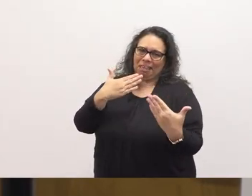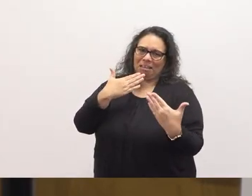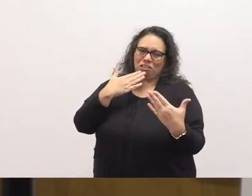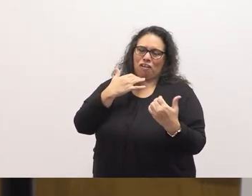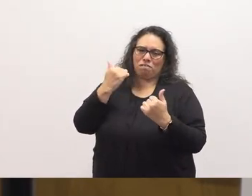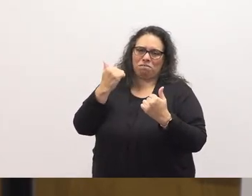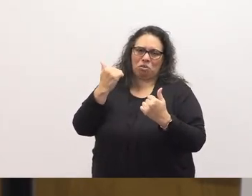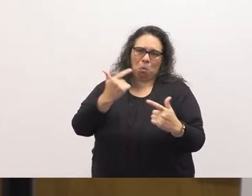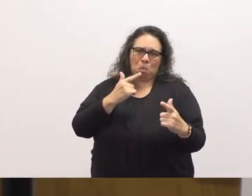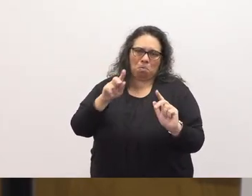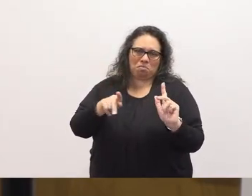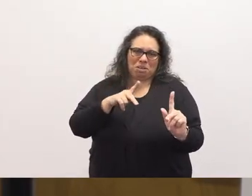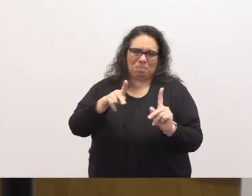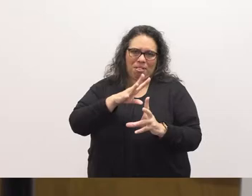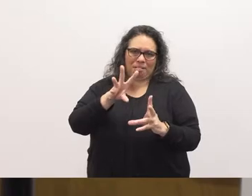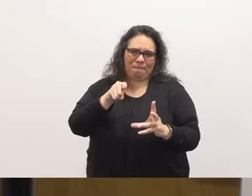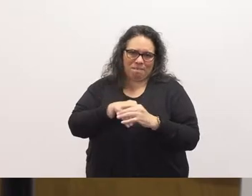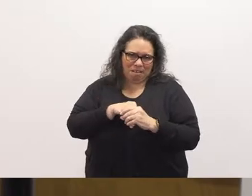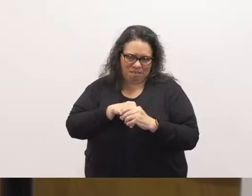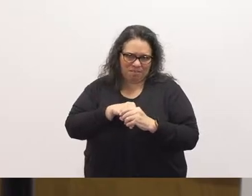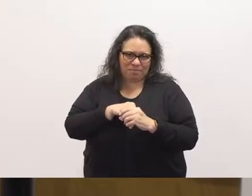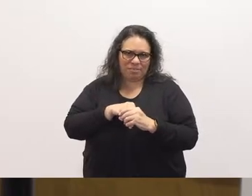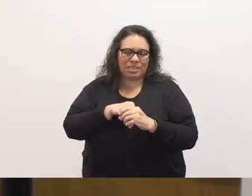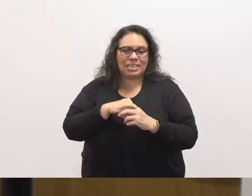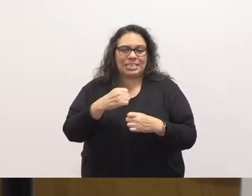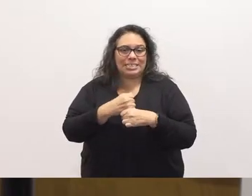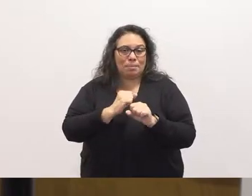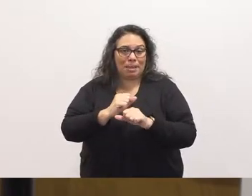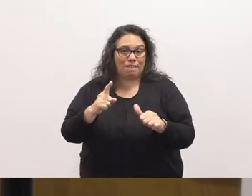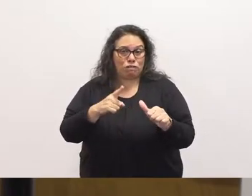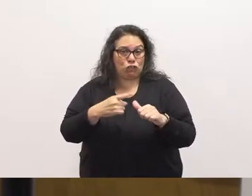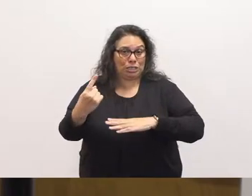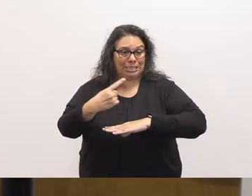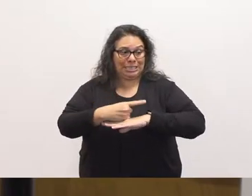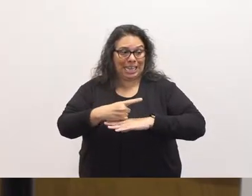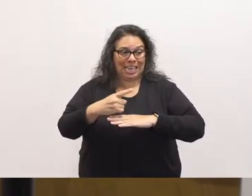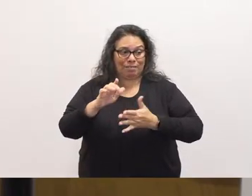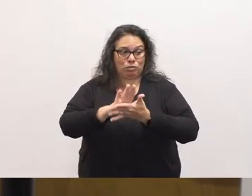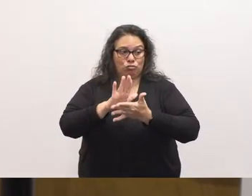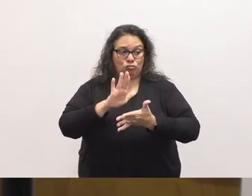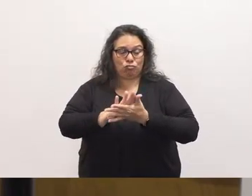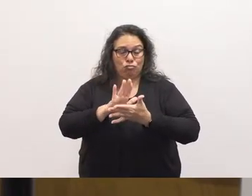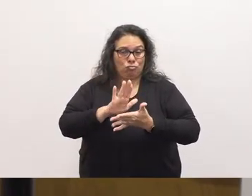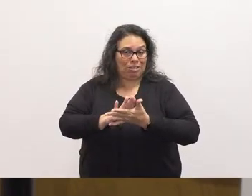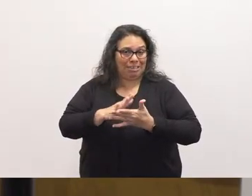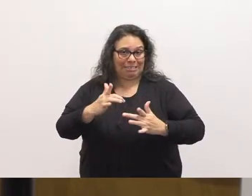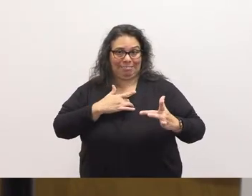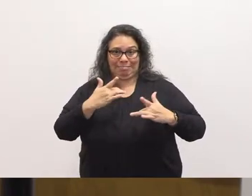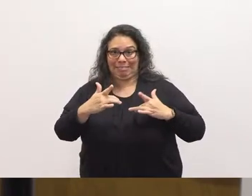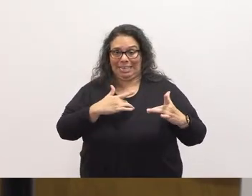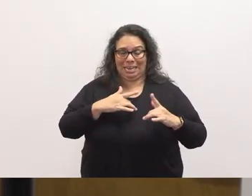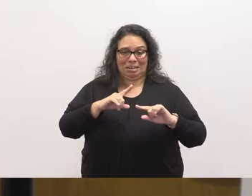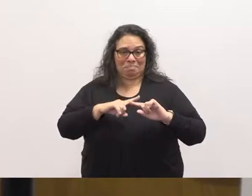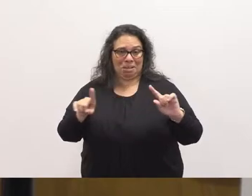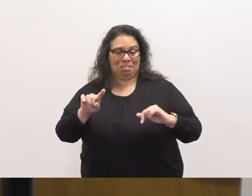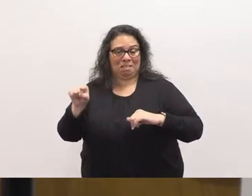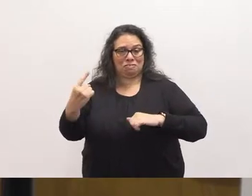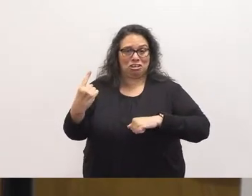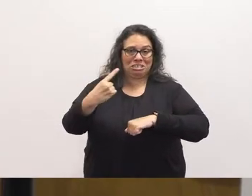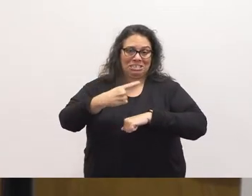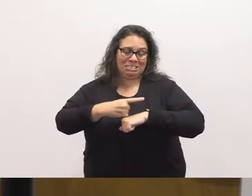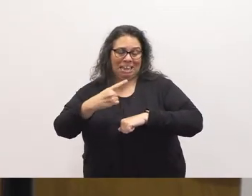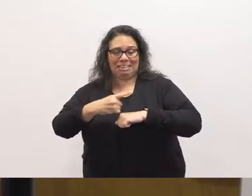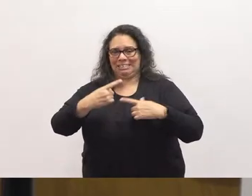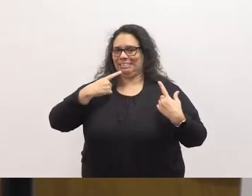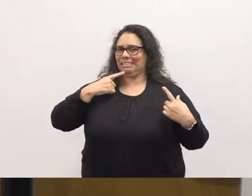all parties involved to make not only that first day of school, but just the first couple of days here a success for our